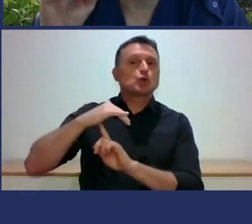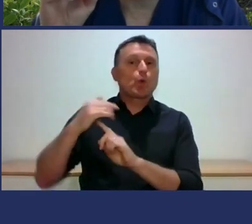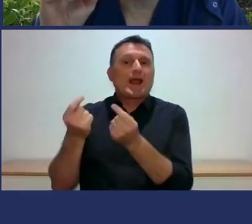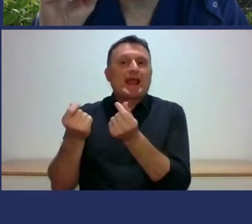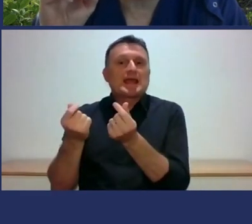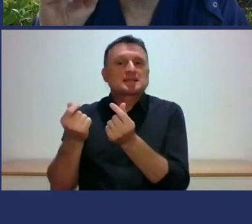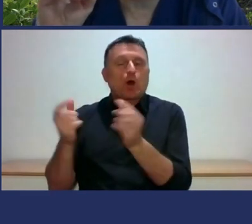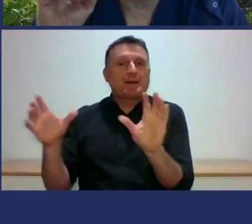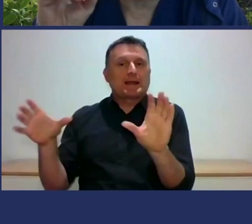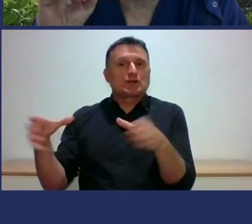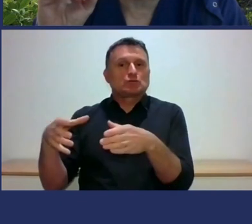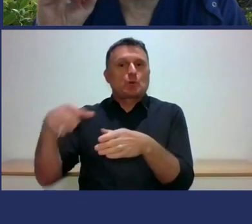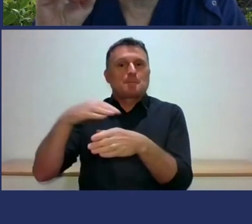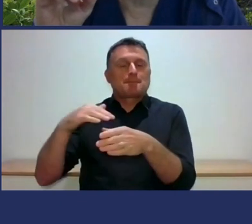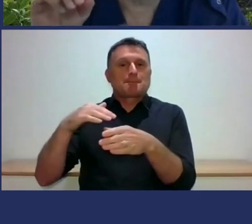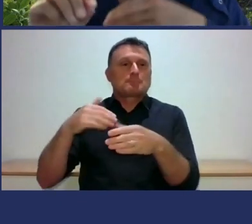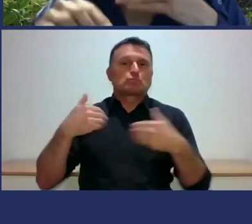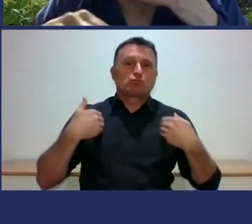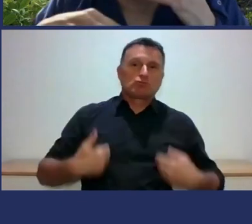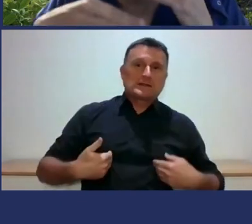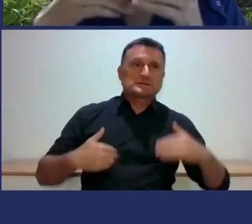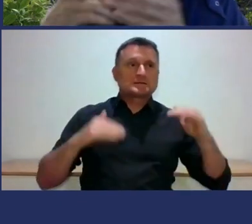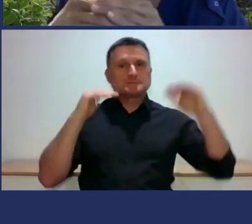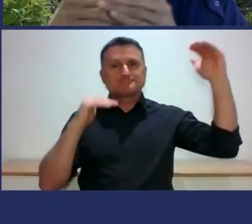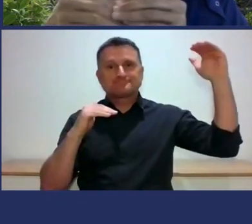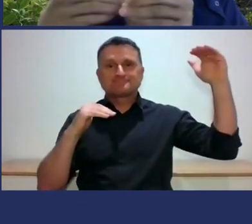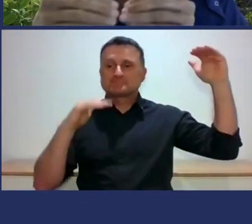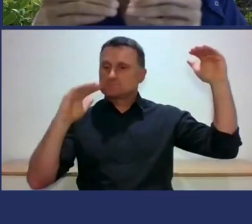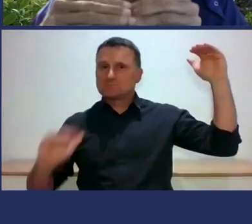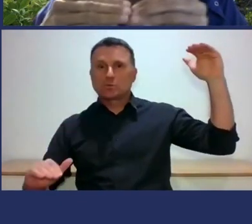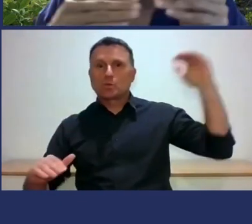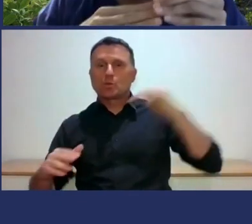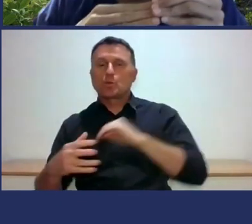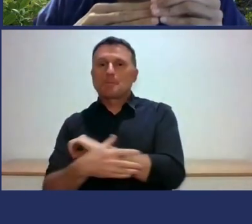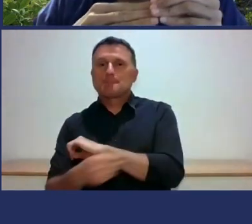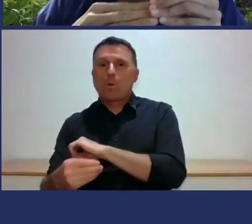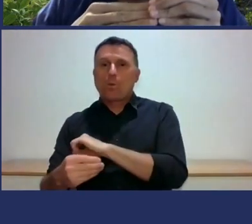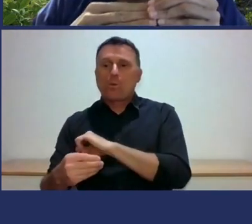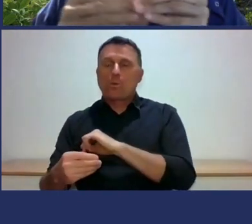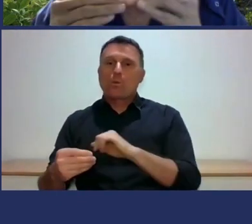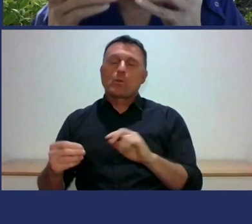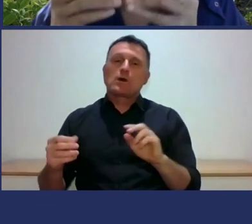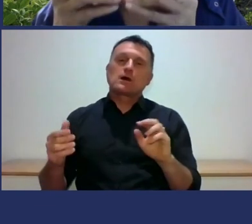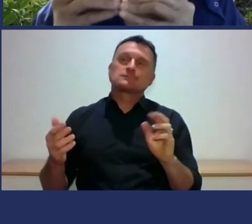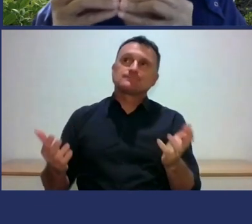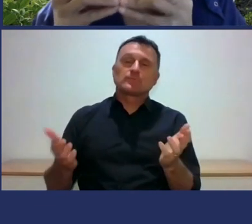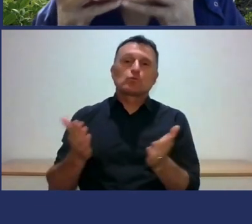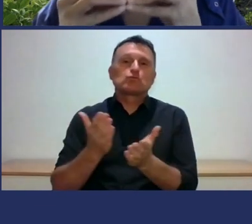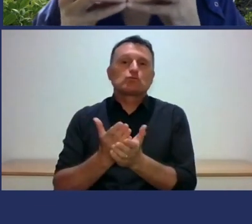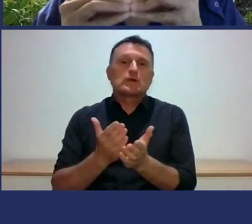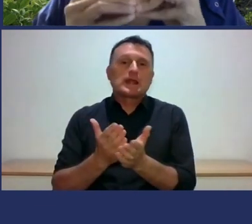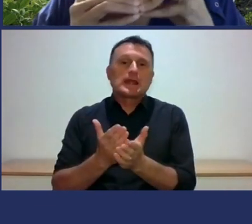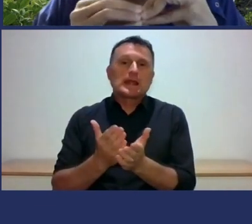and that's a tricky question because, you know, it's more around the socioeconomic status where they're putting them